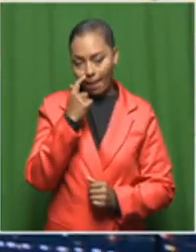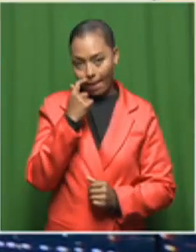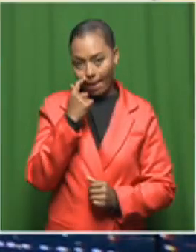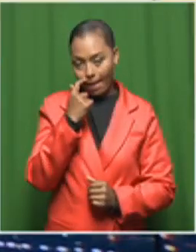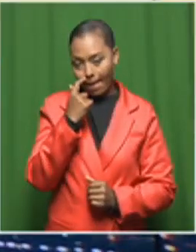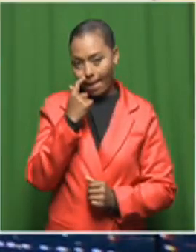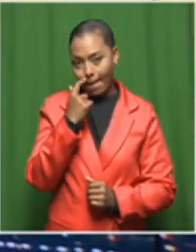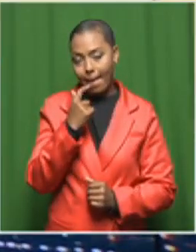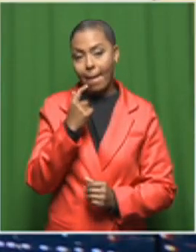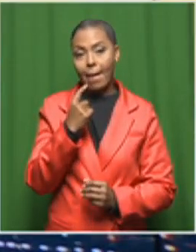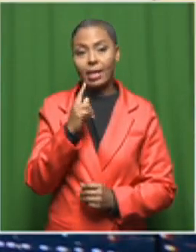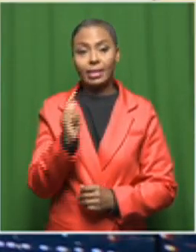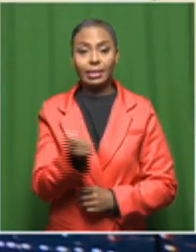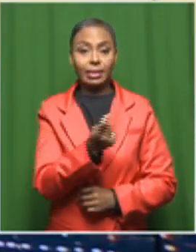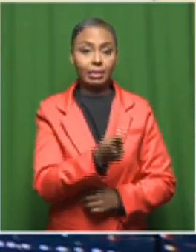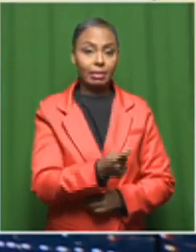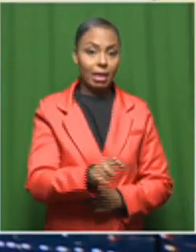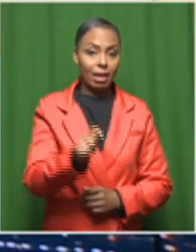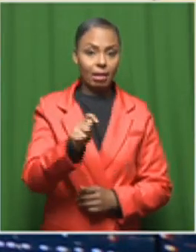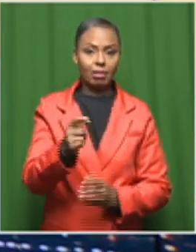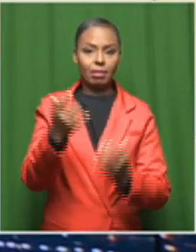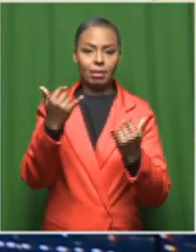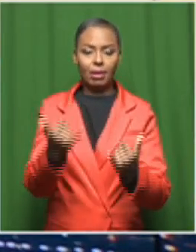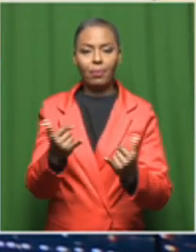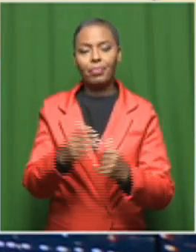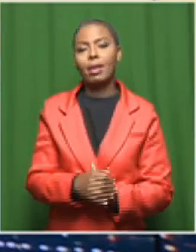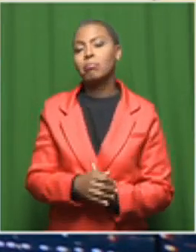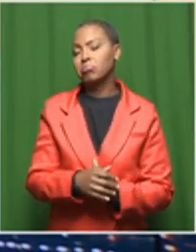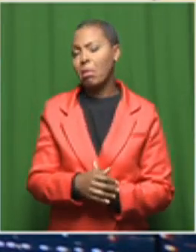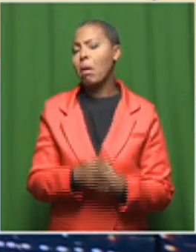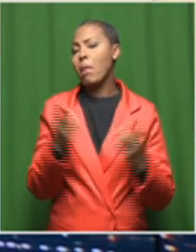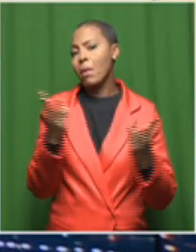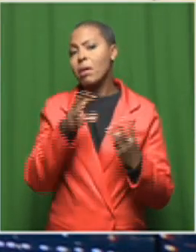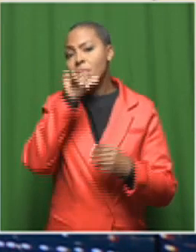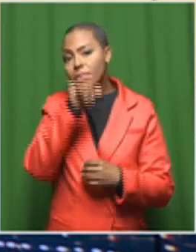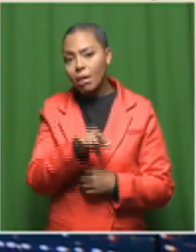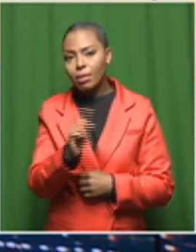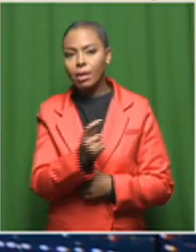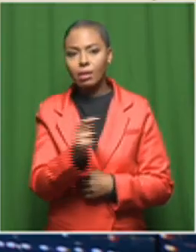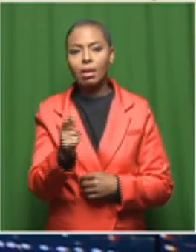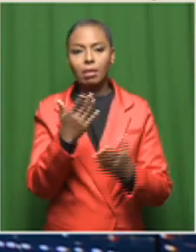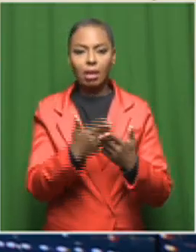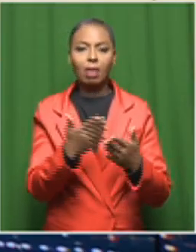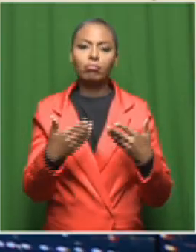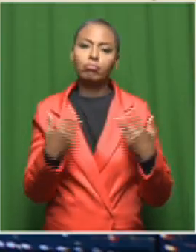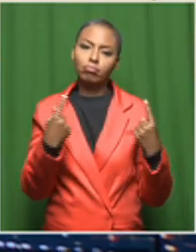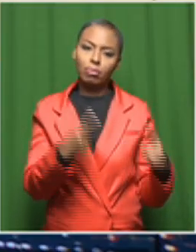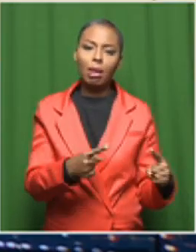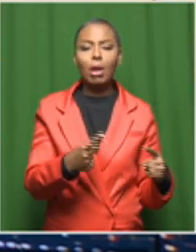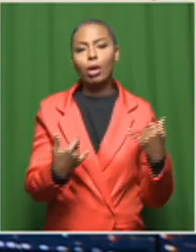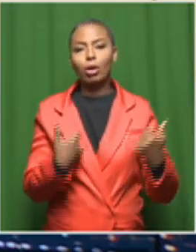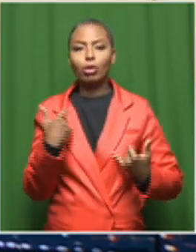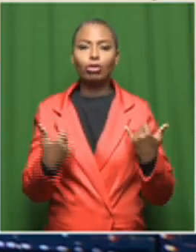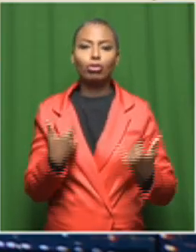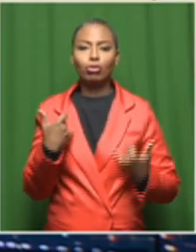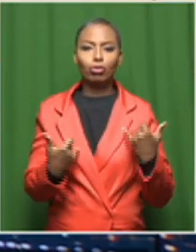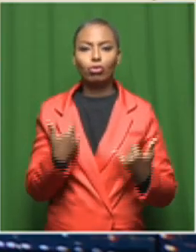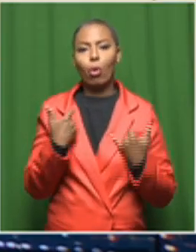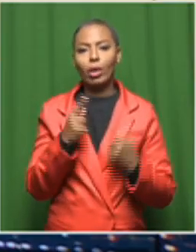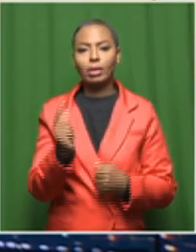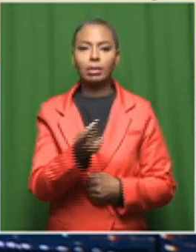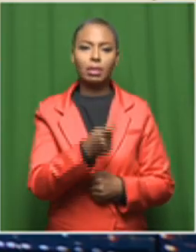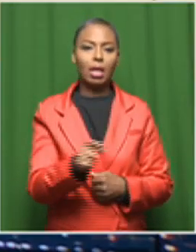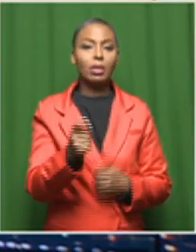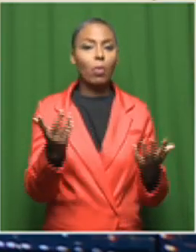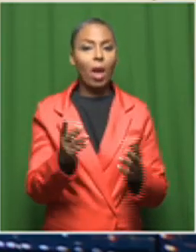tennis fans across the world will yet again have another opportunity to enjoy the French Open, which is starting today at the Roland Garros Stadium in